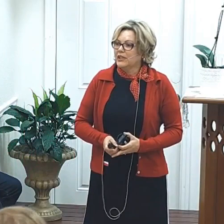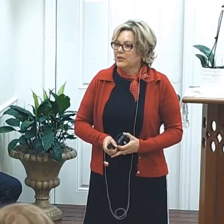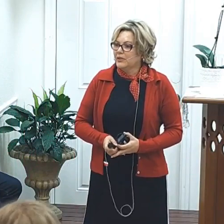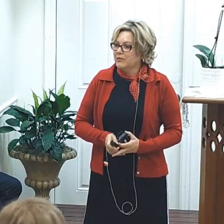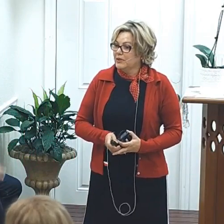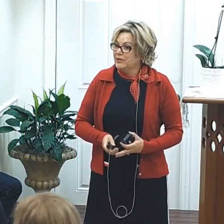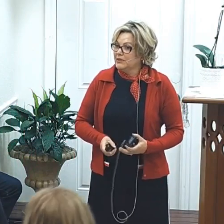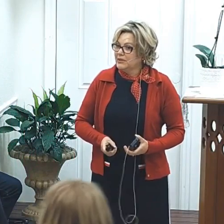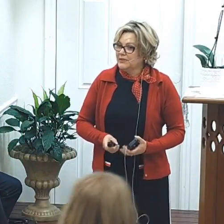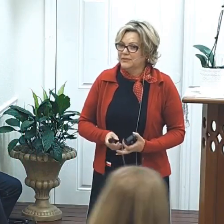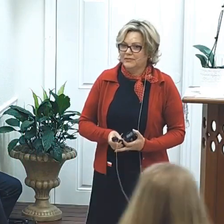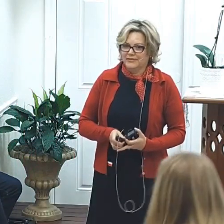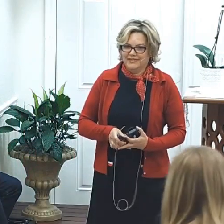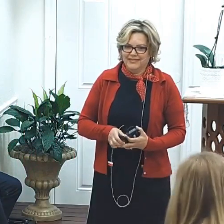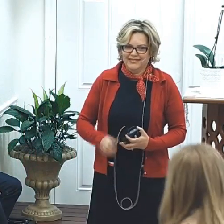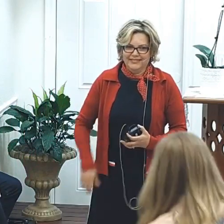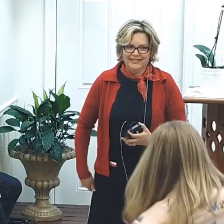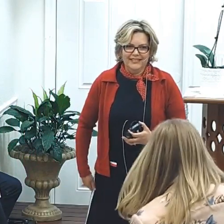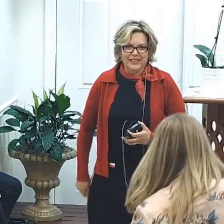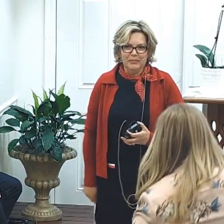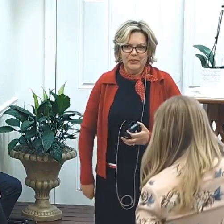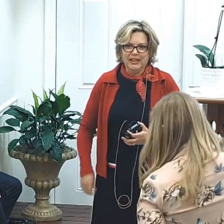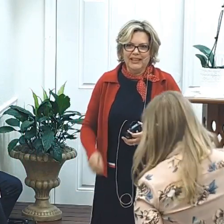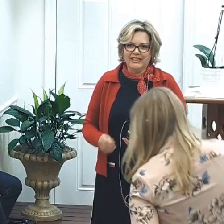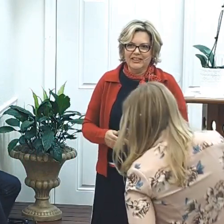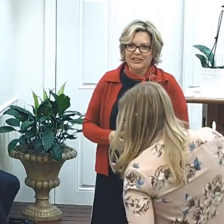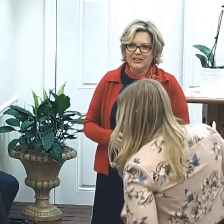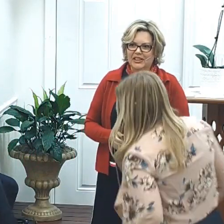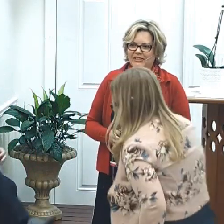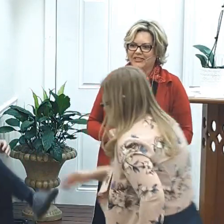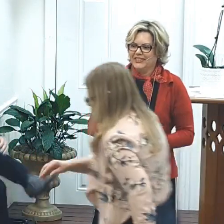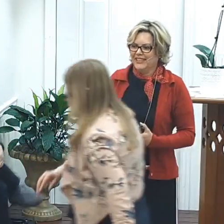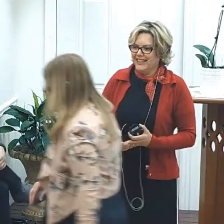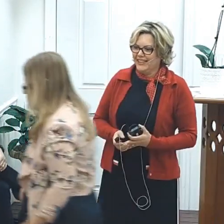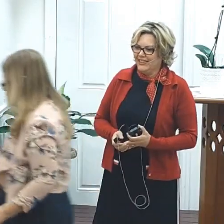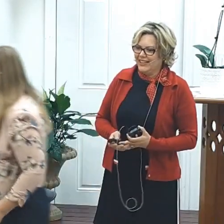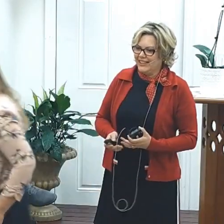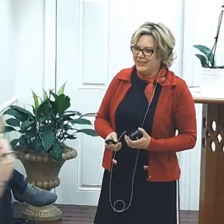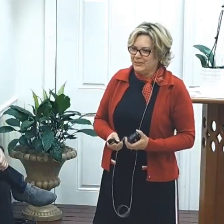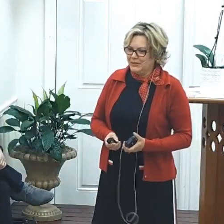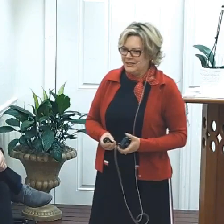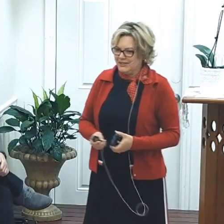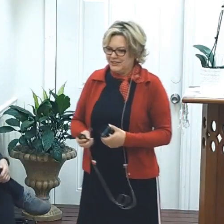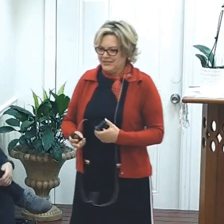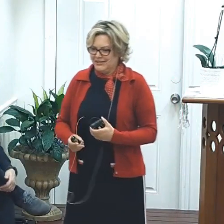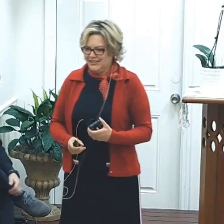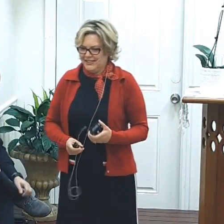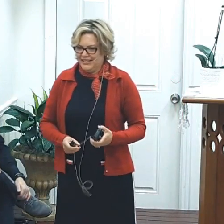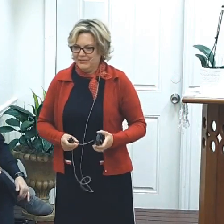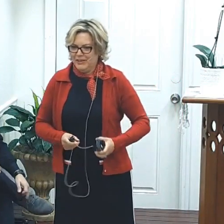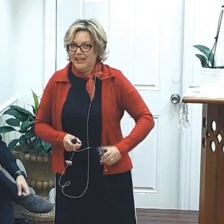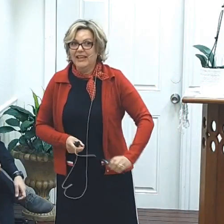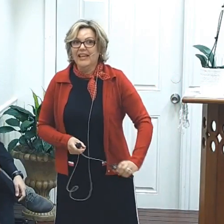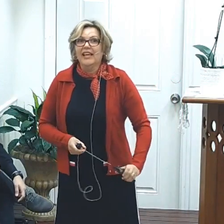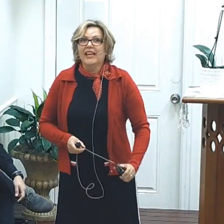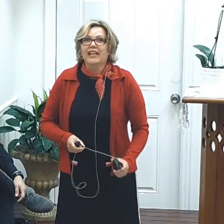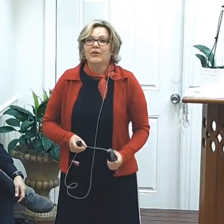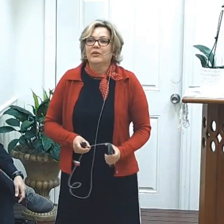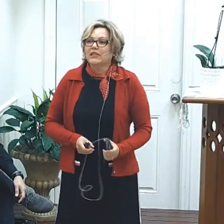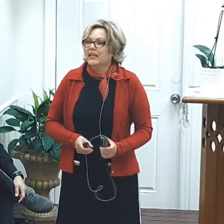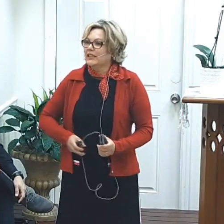A paz do Senhor, irmãos. Peace of the Lord, my brethren. How good that the church is full today. Glory to God for